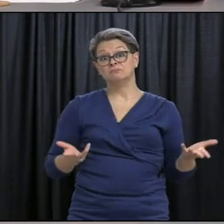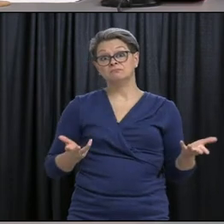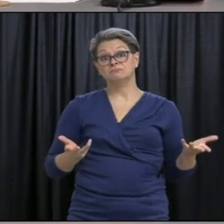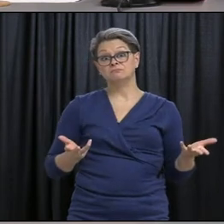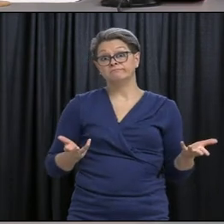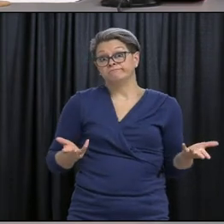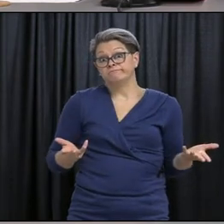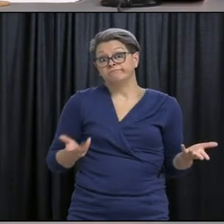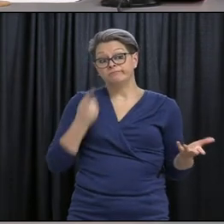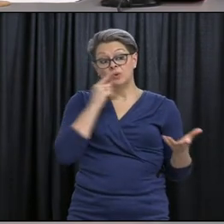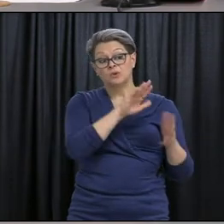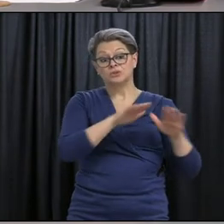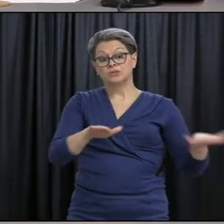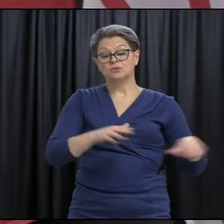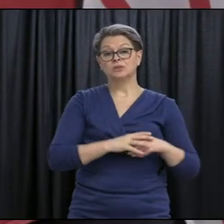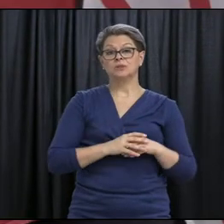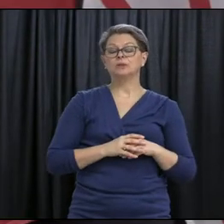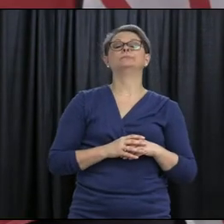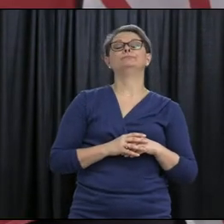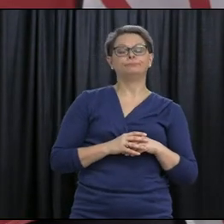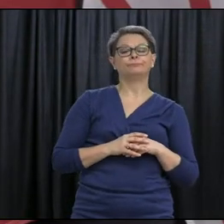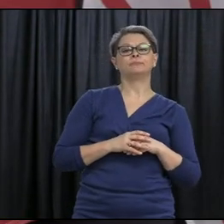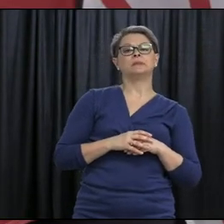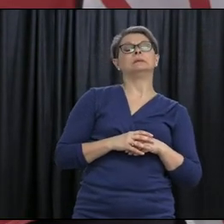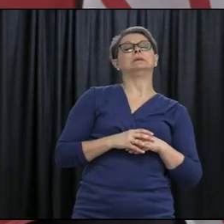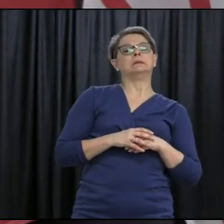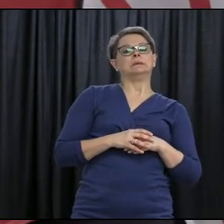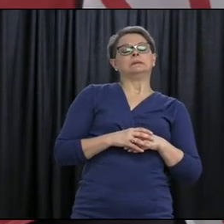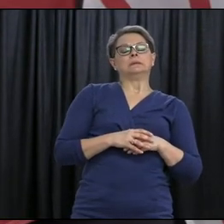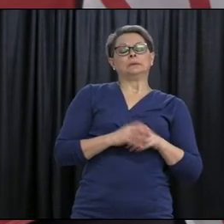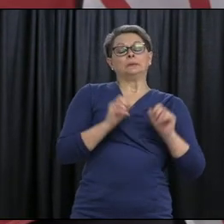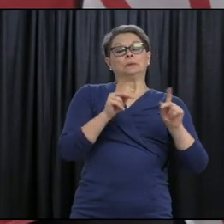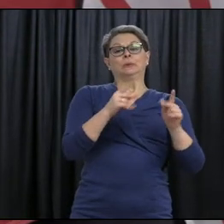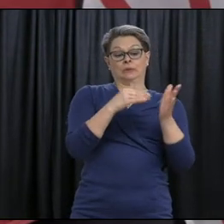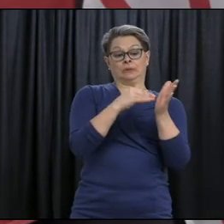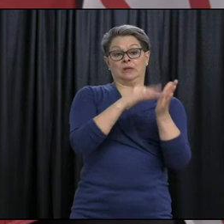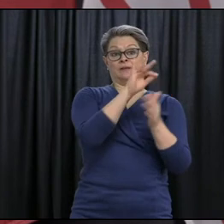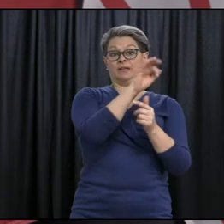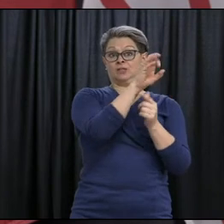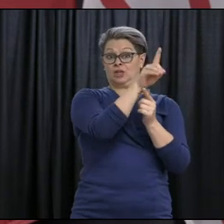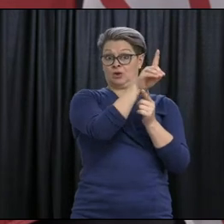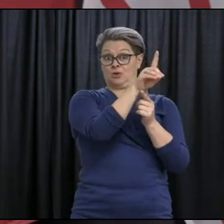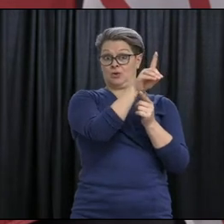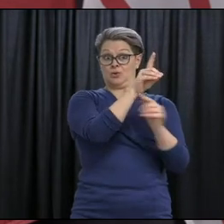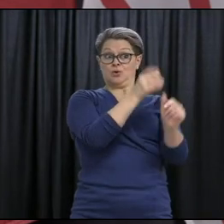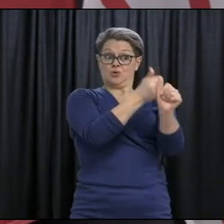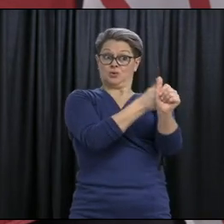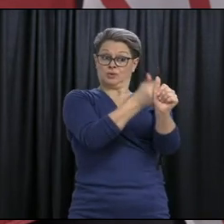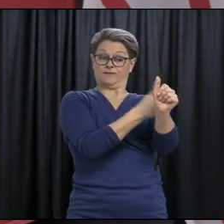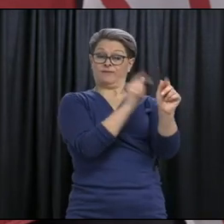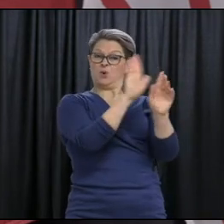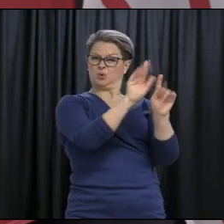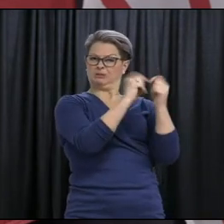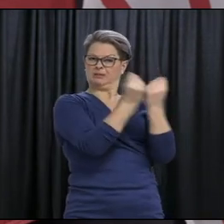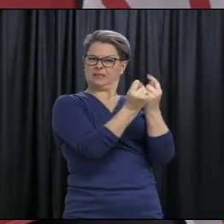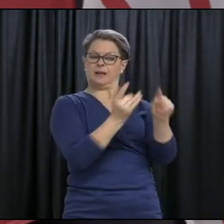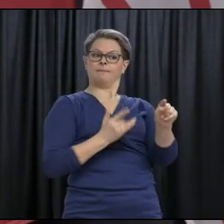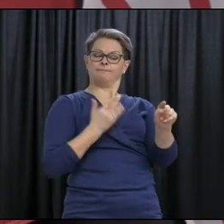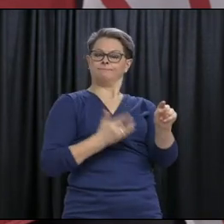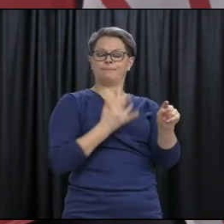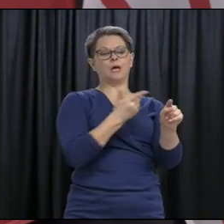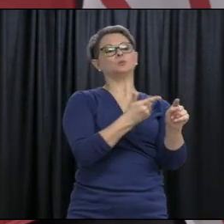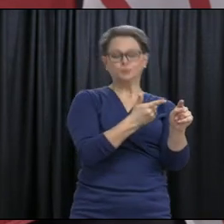correct? The Chief Medical Officer of Health, Brian, I will say the Chief Medical Officer of Health